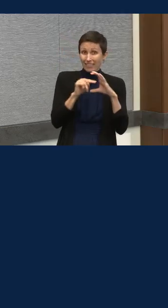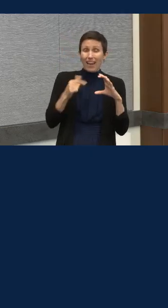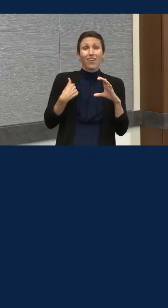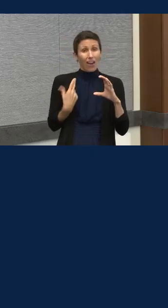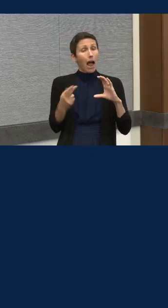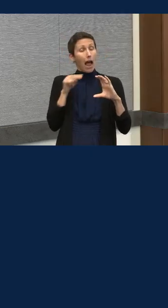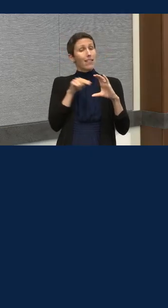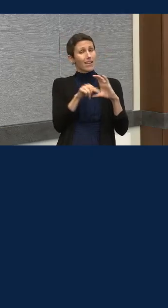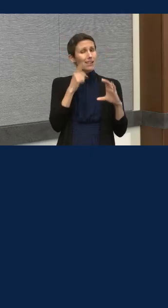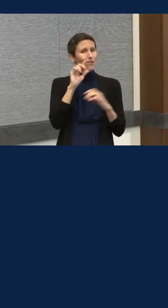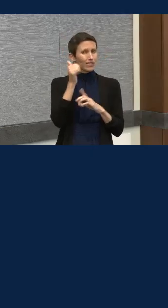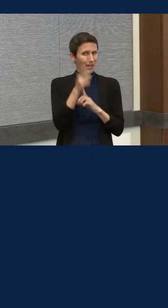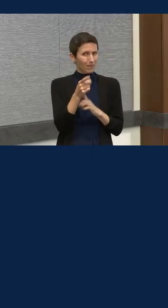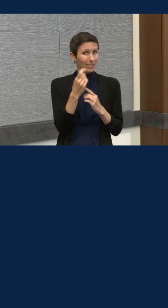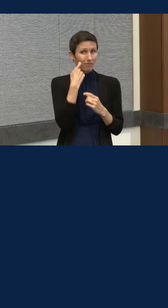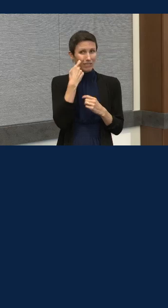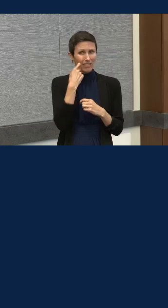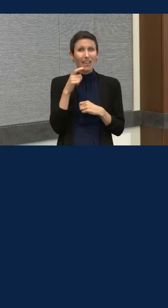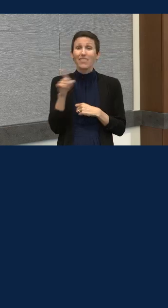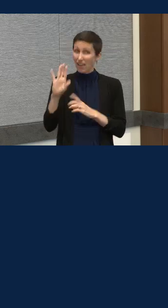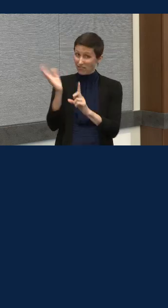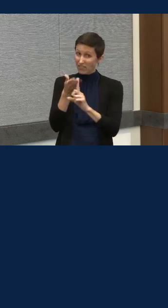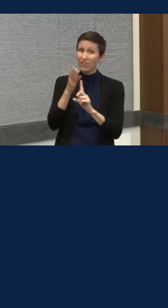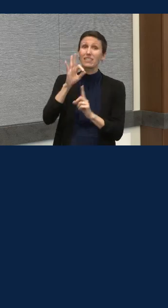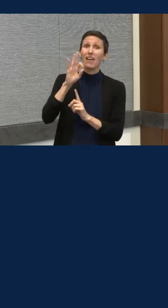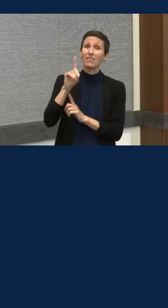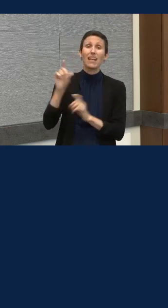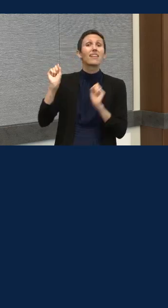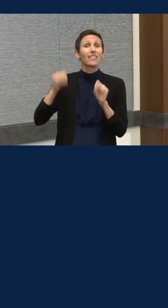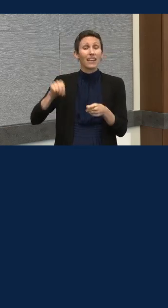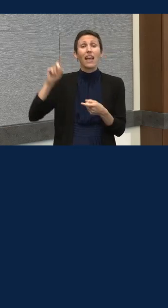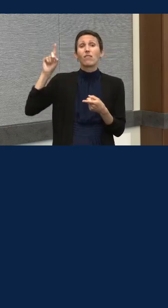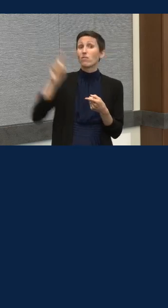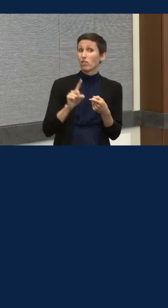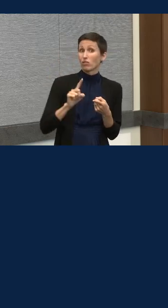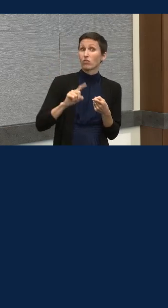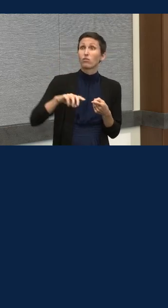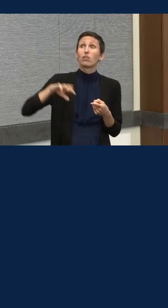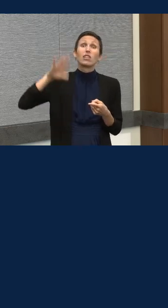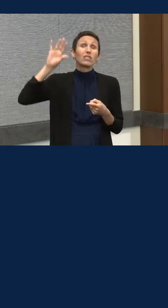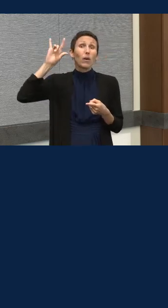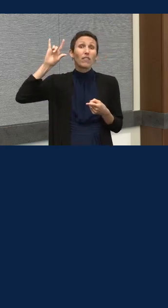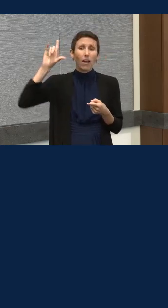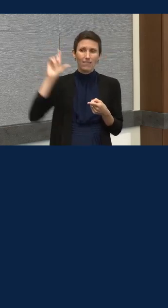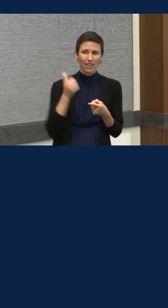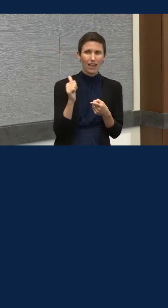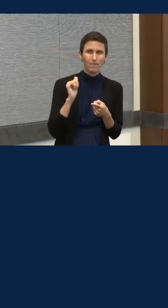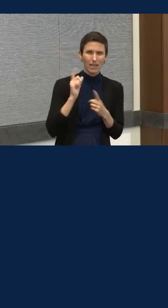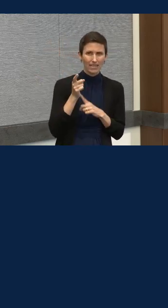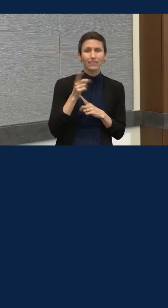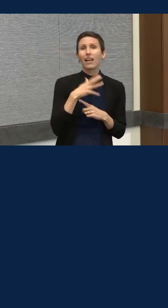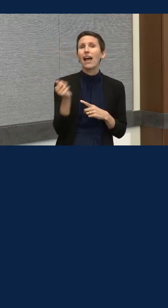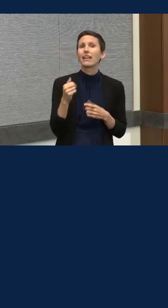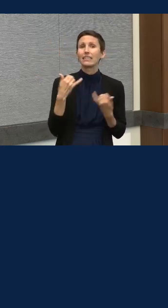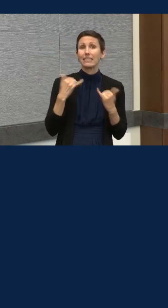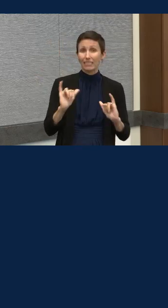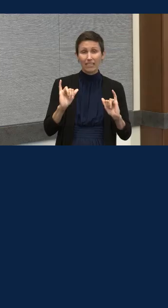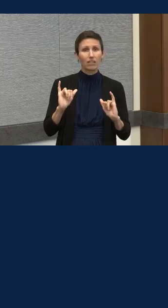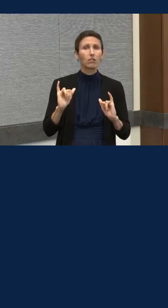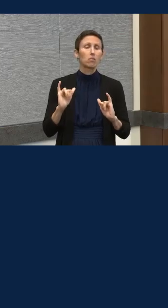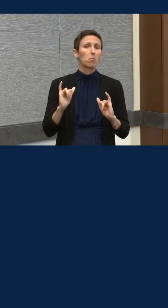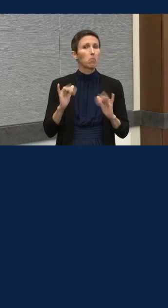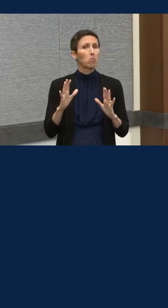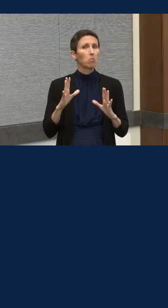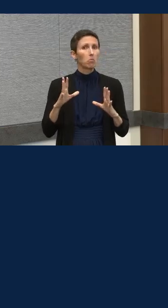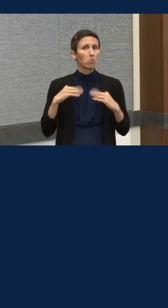for 10 minutes recently has convinced the FDA that they can reduce it from 25 to 10 minutes and it's still adequately safe. I have a former